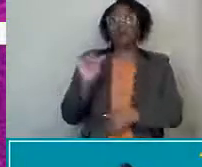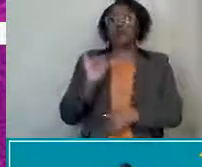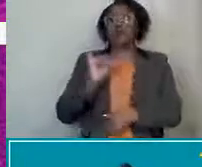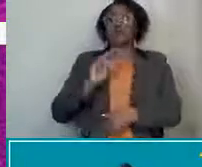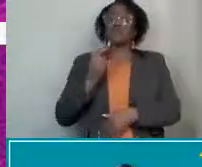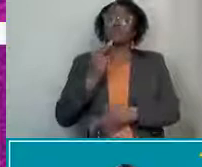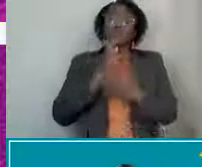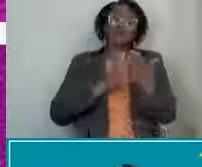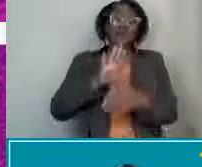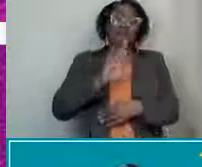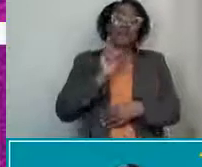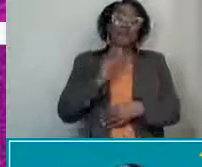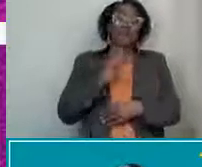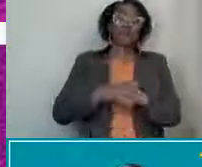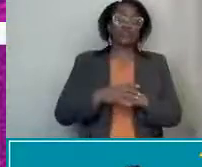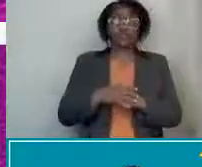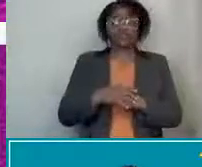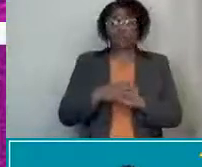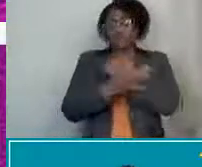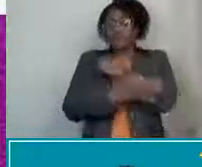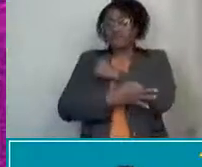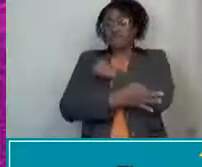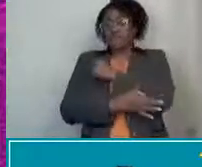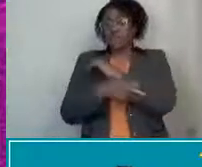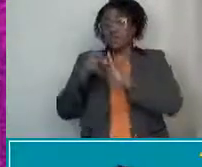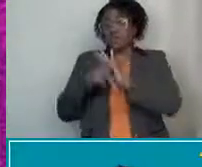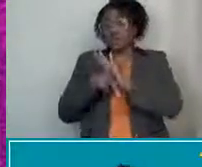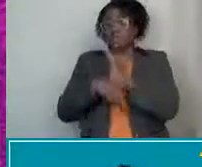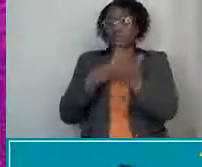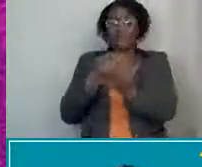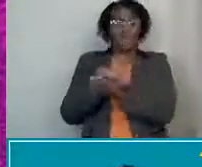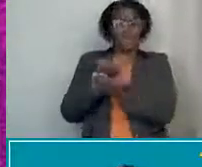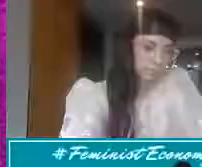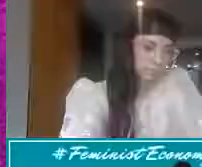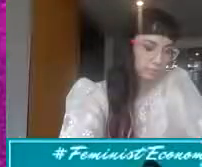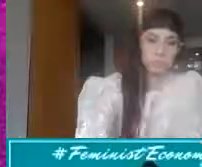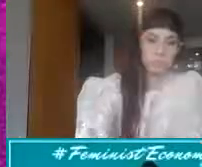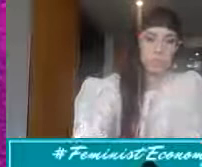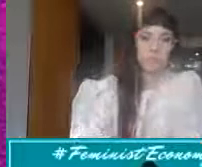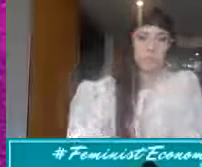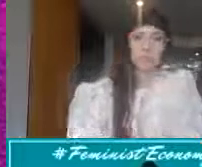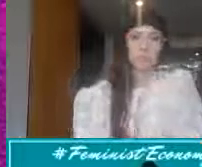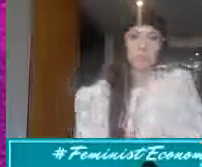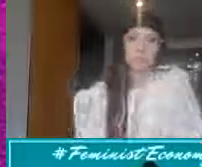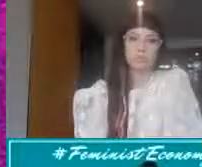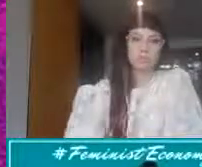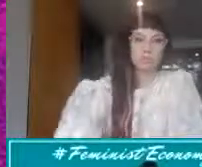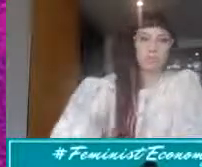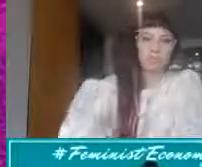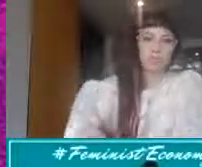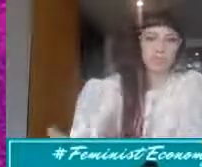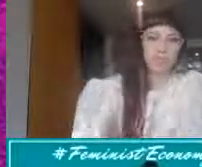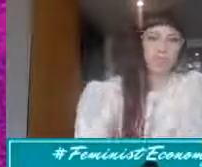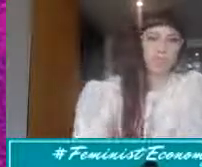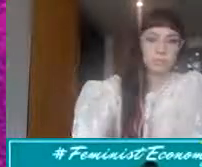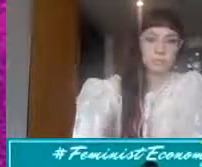question very briefly, I'll say that foreign policy and economic policy always go hand in hand. So a foreign policy that's